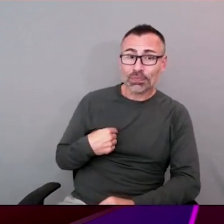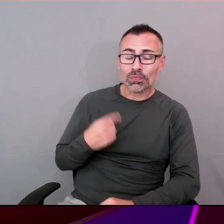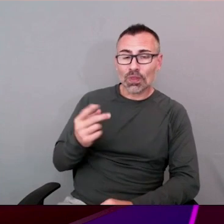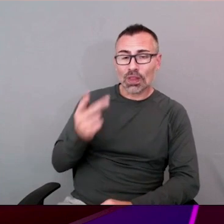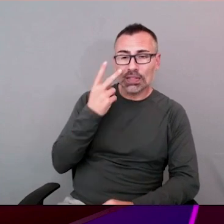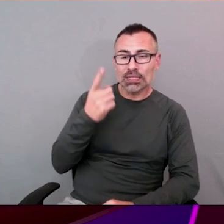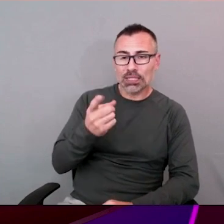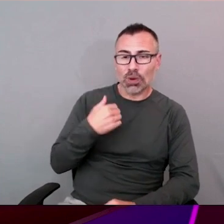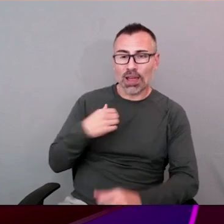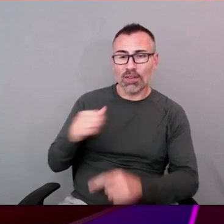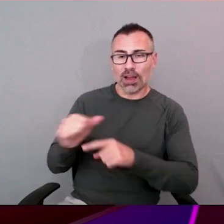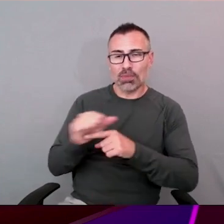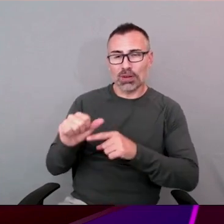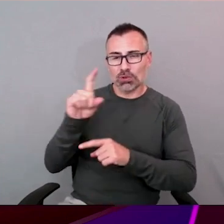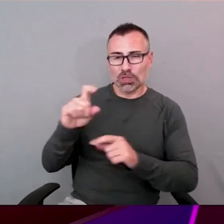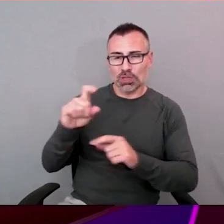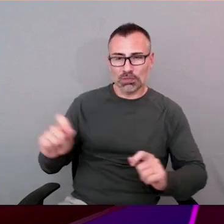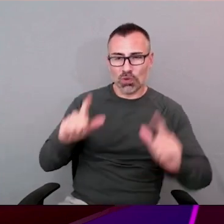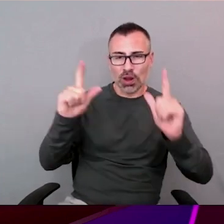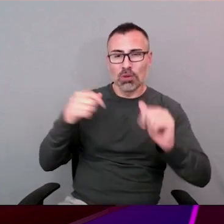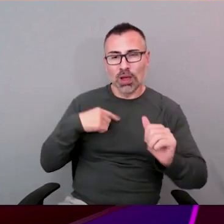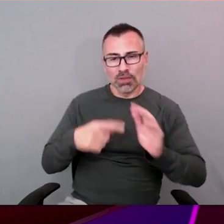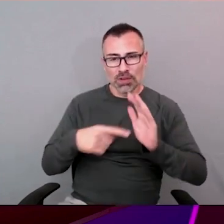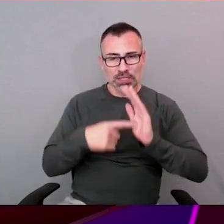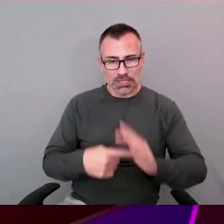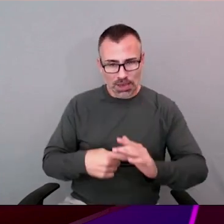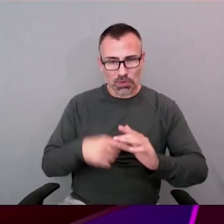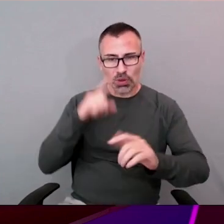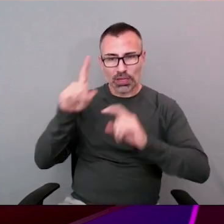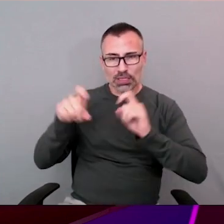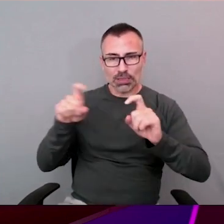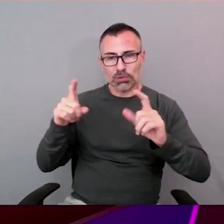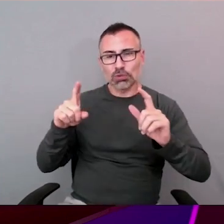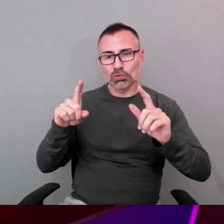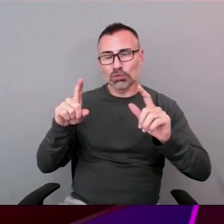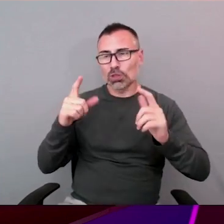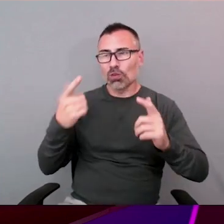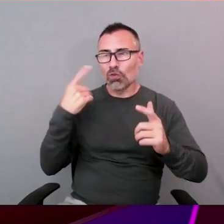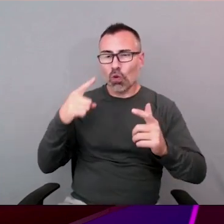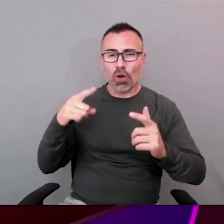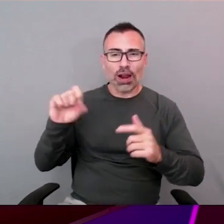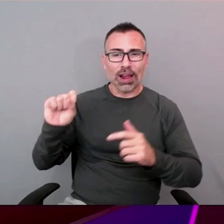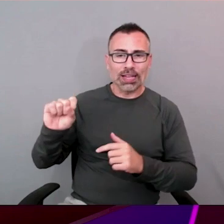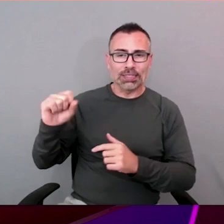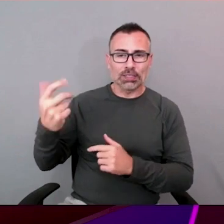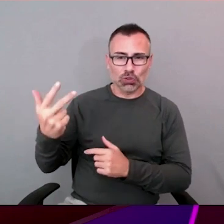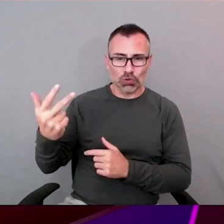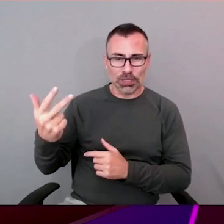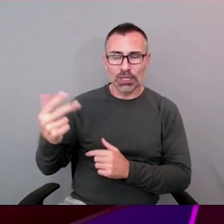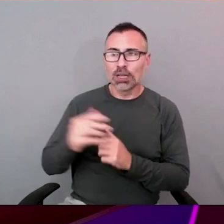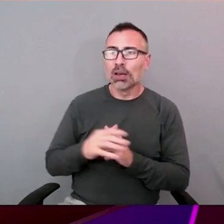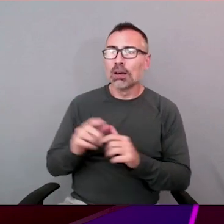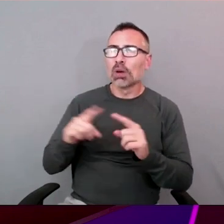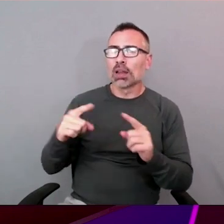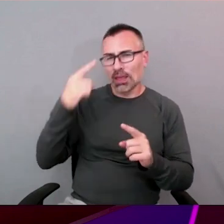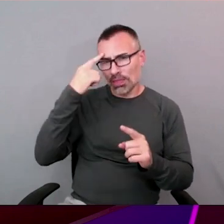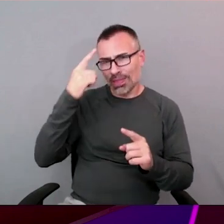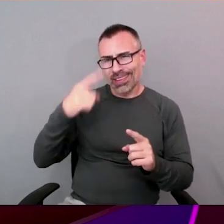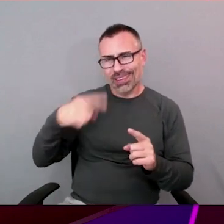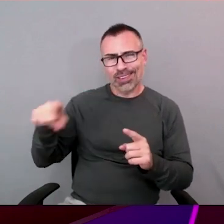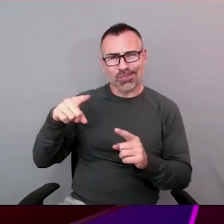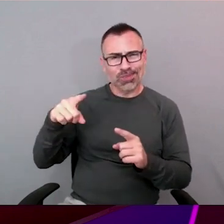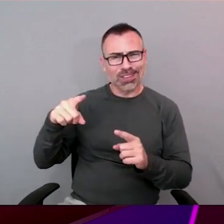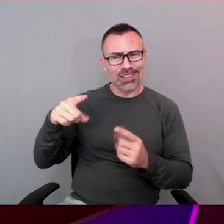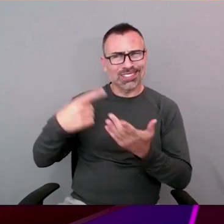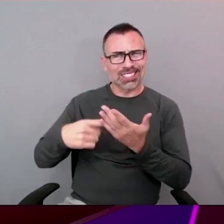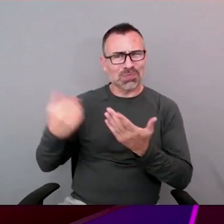practice questions up, the sample exam questions, and we're talking about one for Amazon S3. Sure. But I think you covered Amazon S3 in episode 3, is